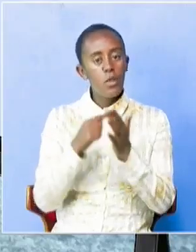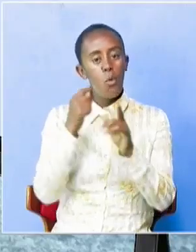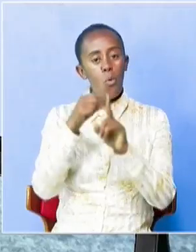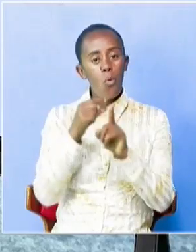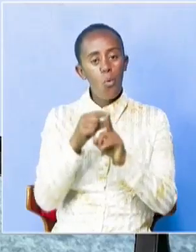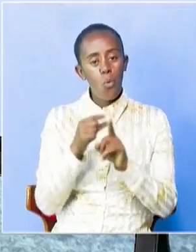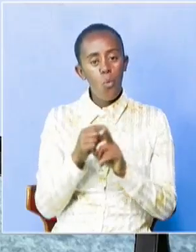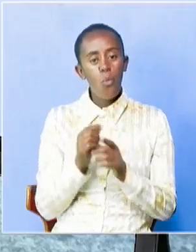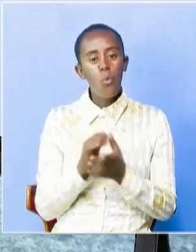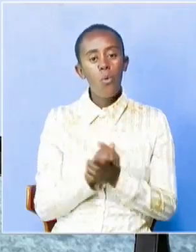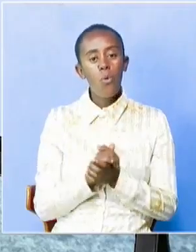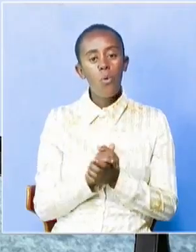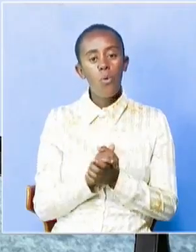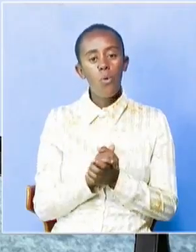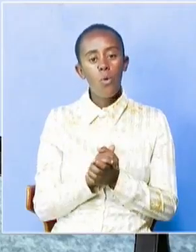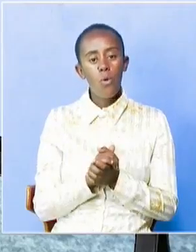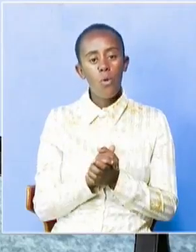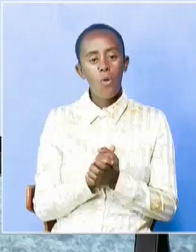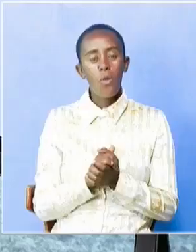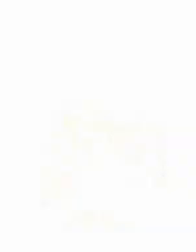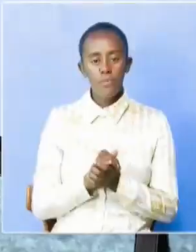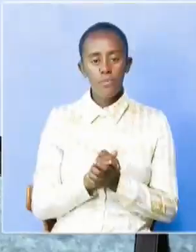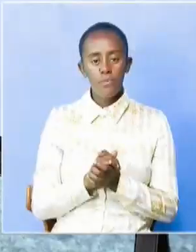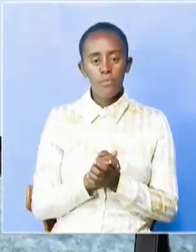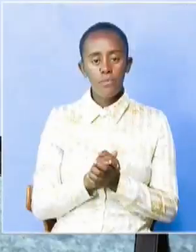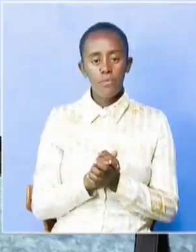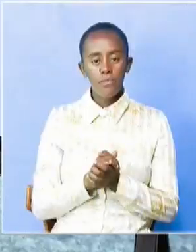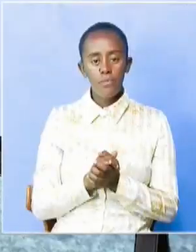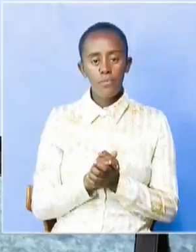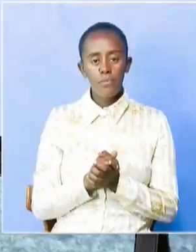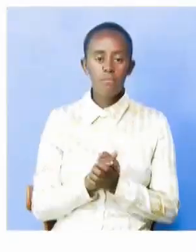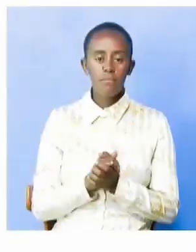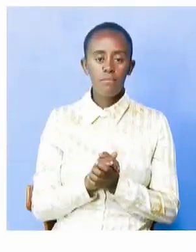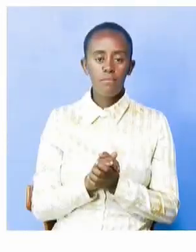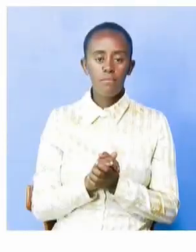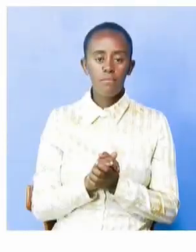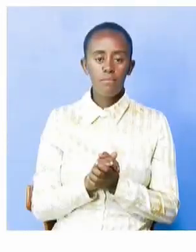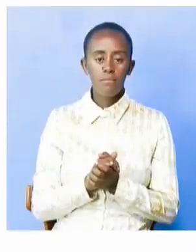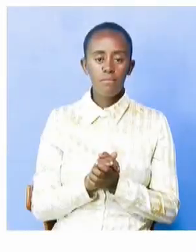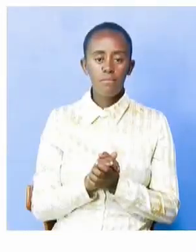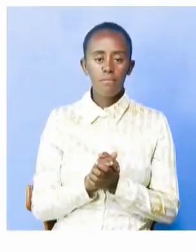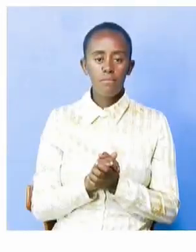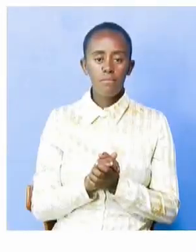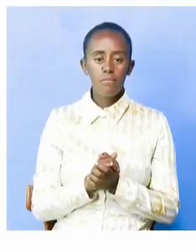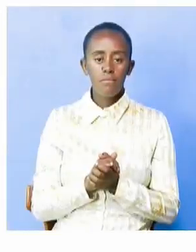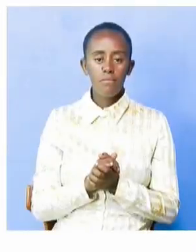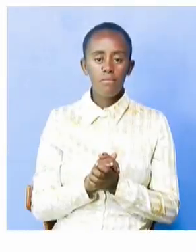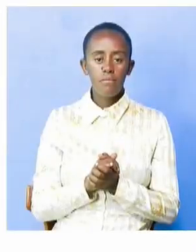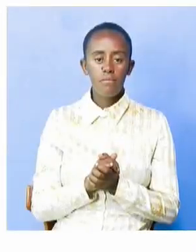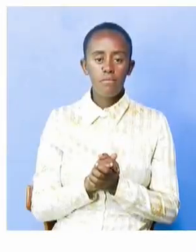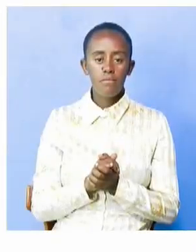words into their apostrophe, their possession form.